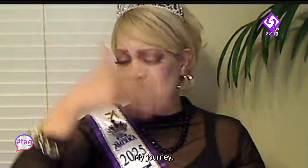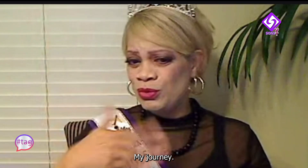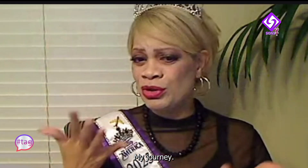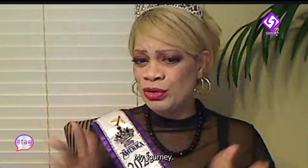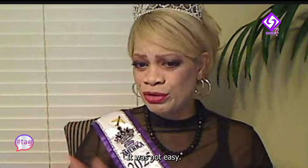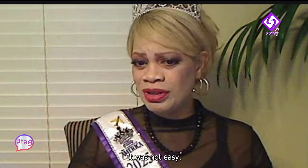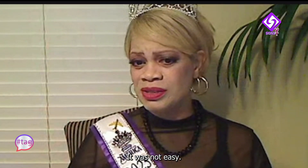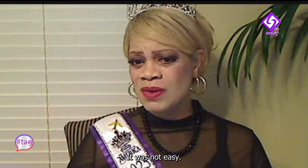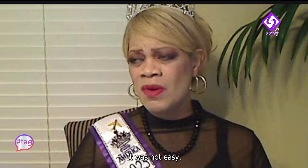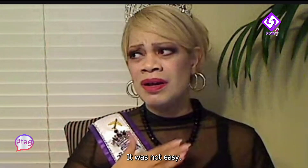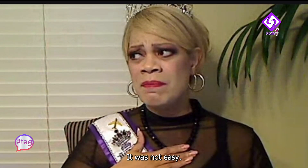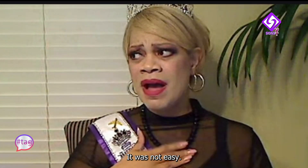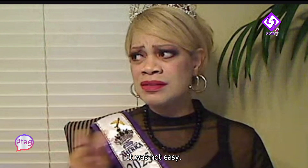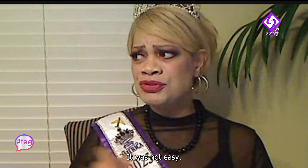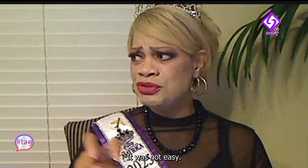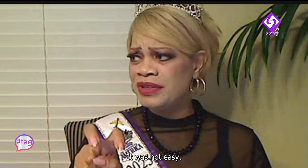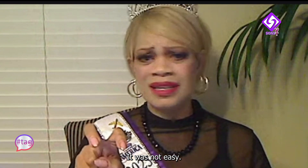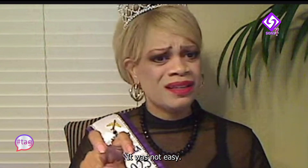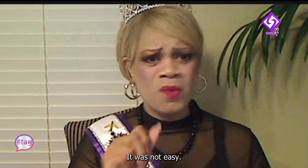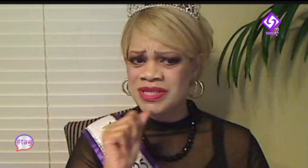My journey, it was not easy.